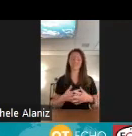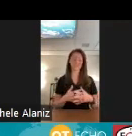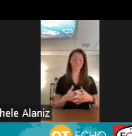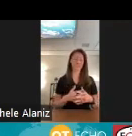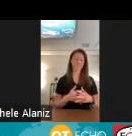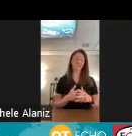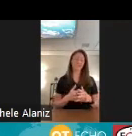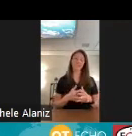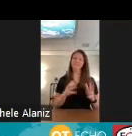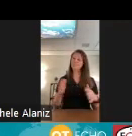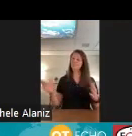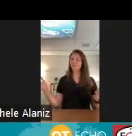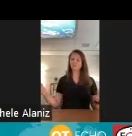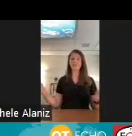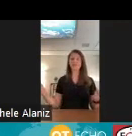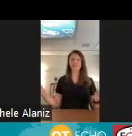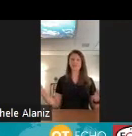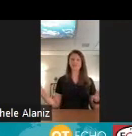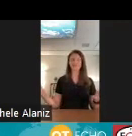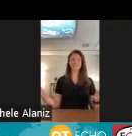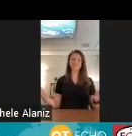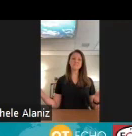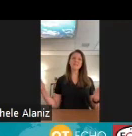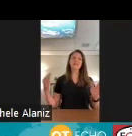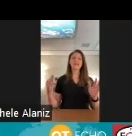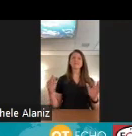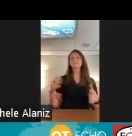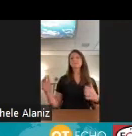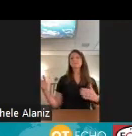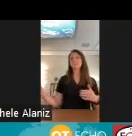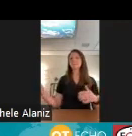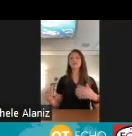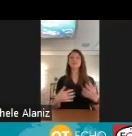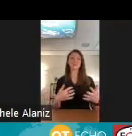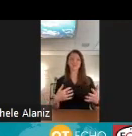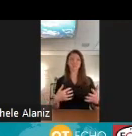for the exercise. And each of those have evidence bases. And